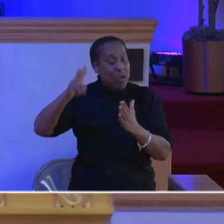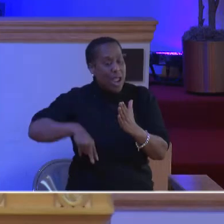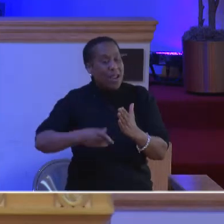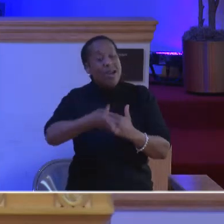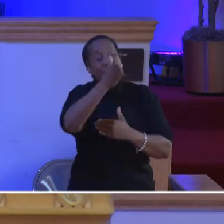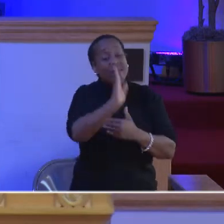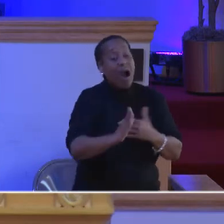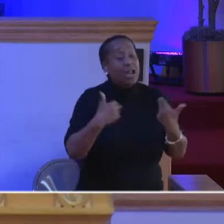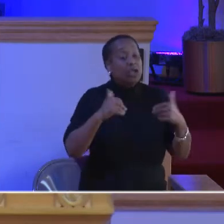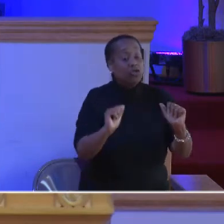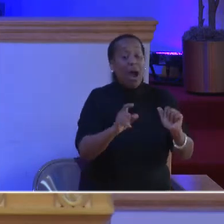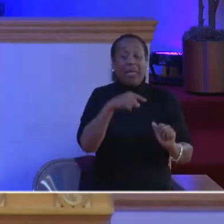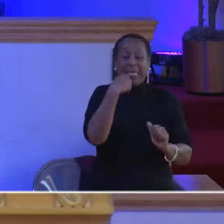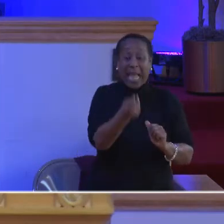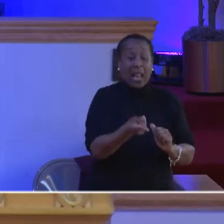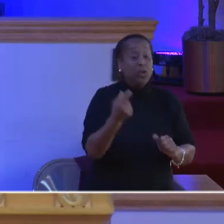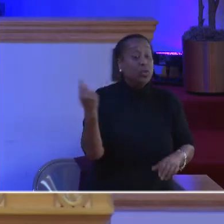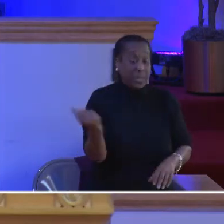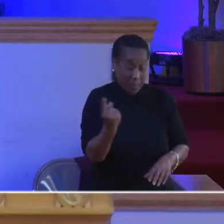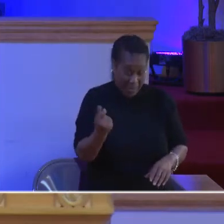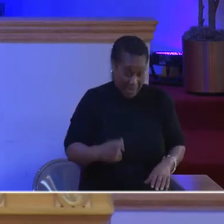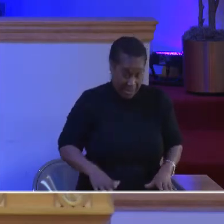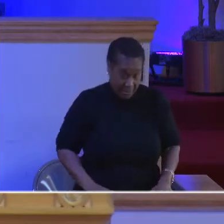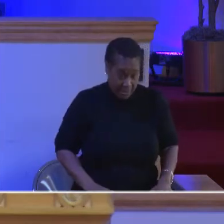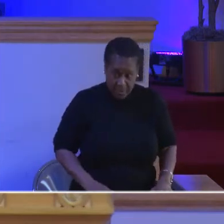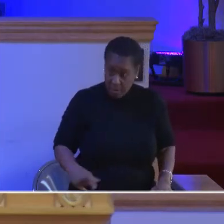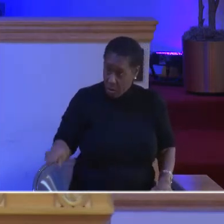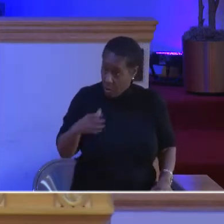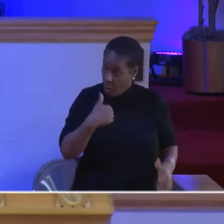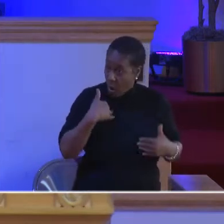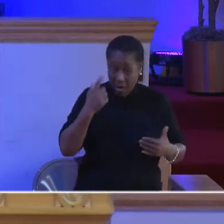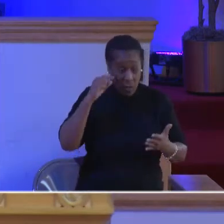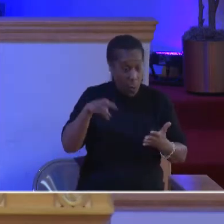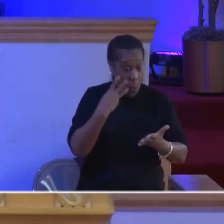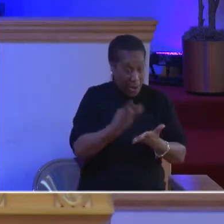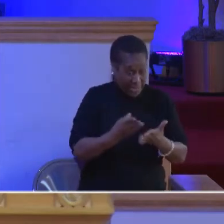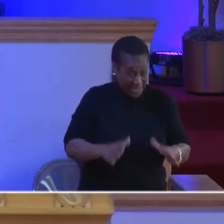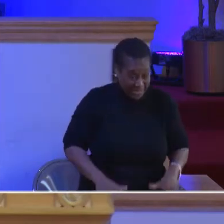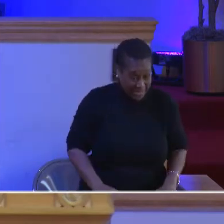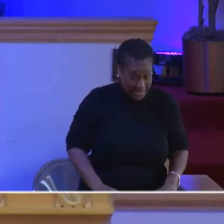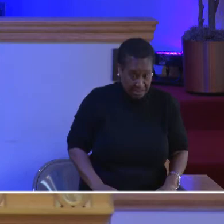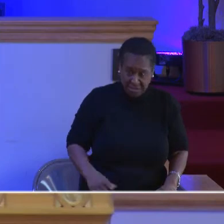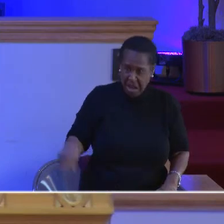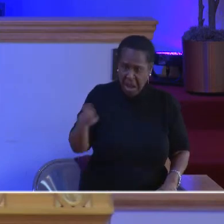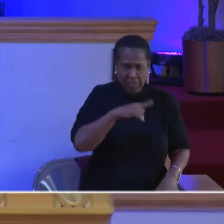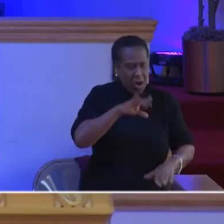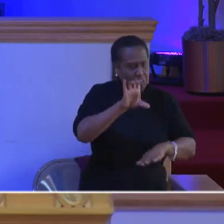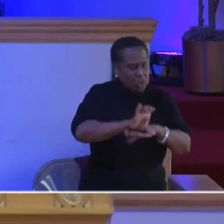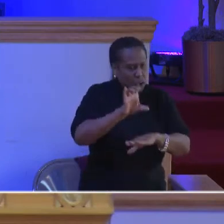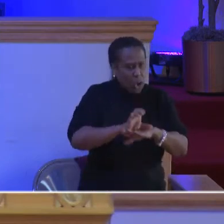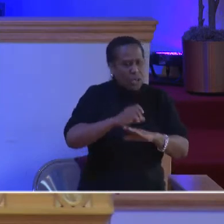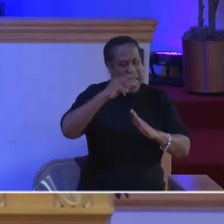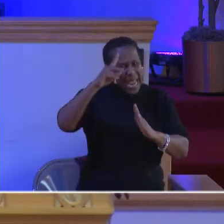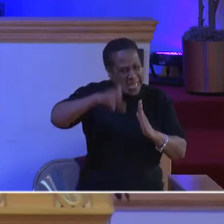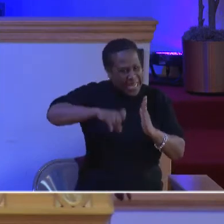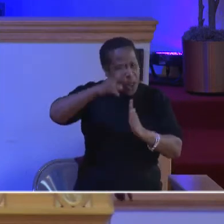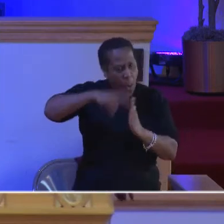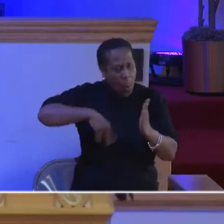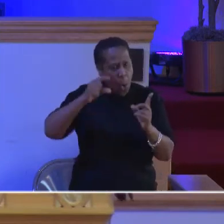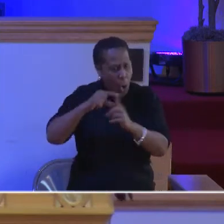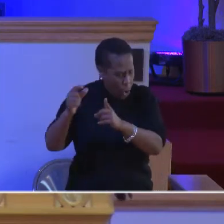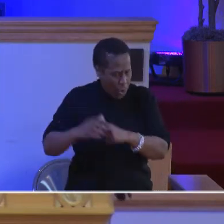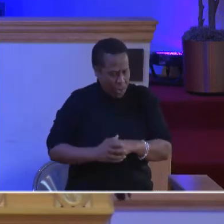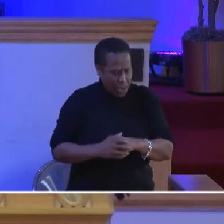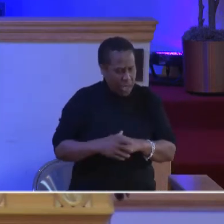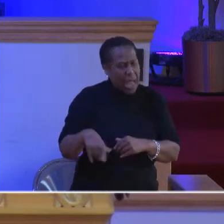to tell you something. Do I have a witness? Have you ever come to church and needed a word?